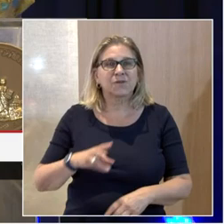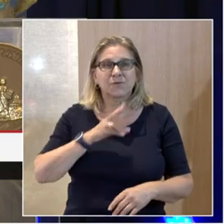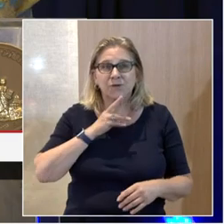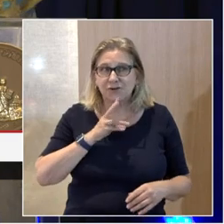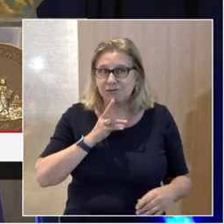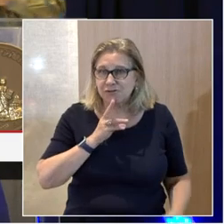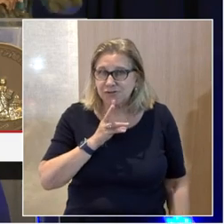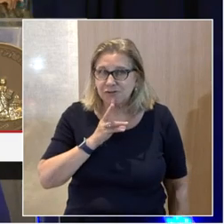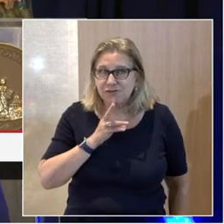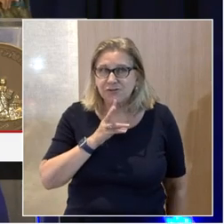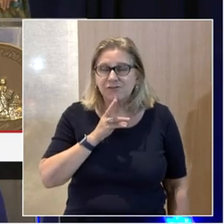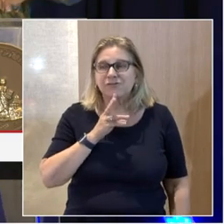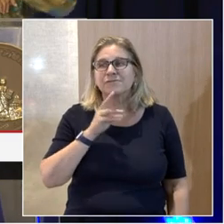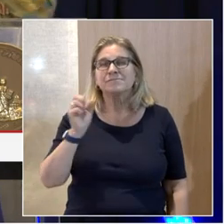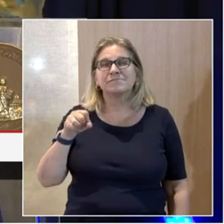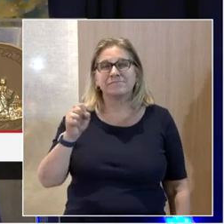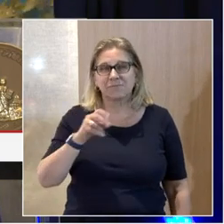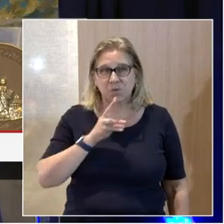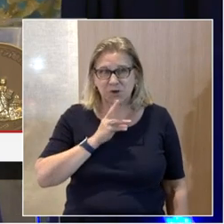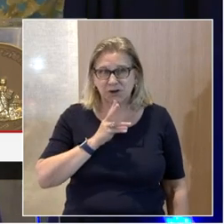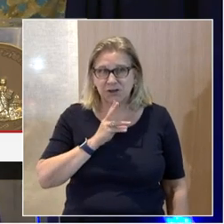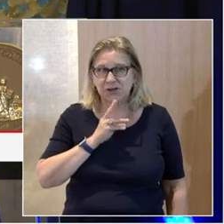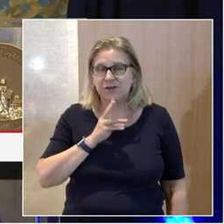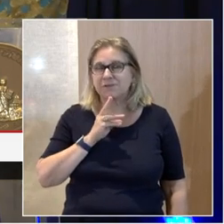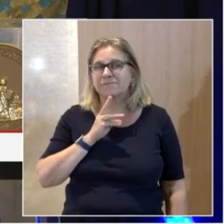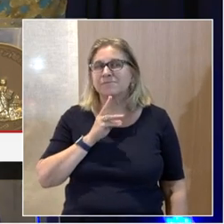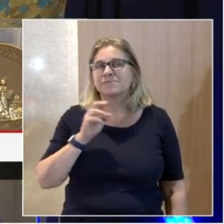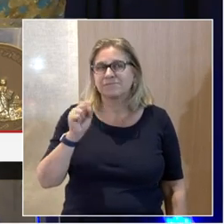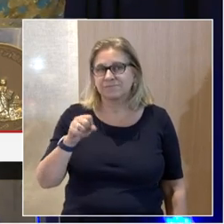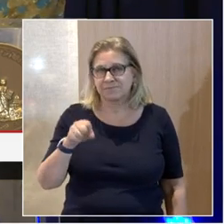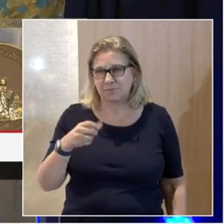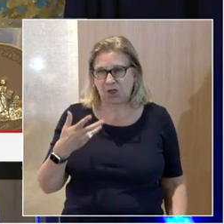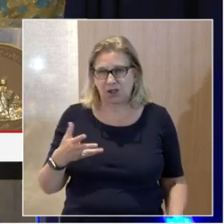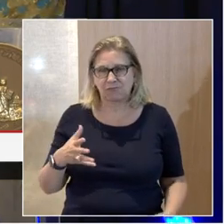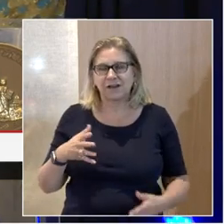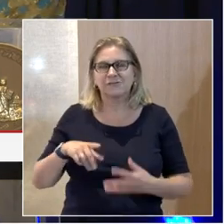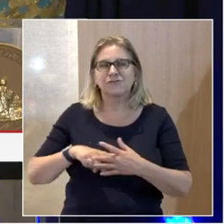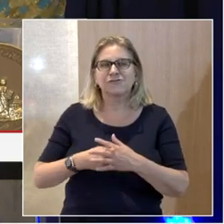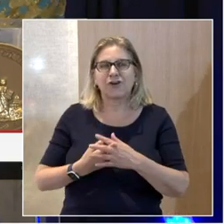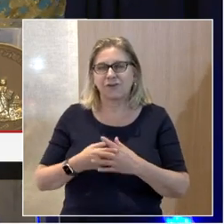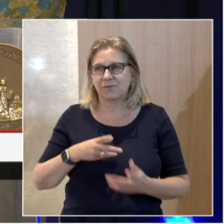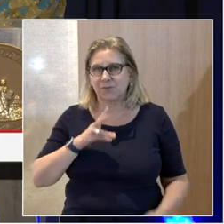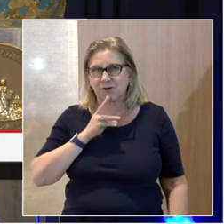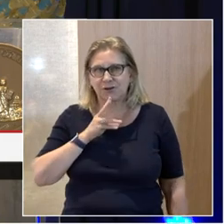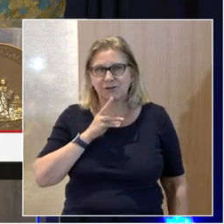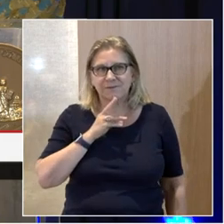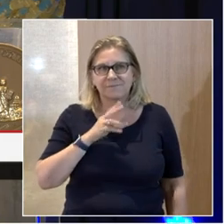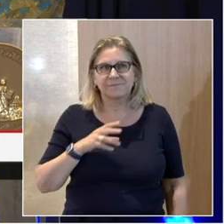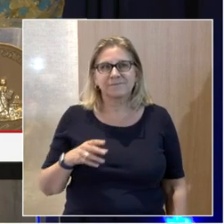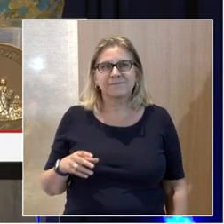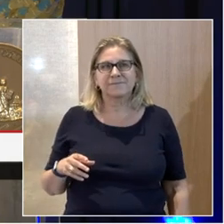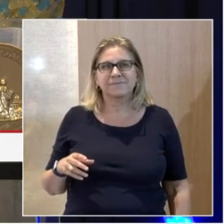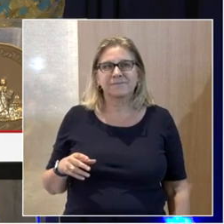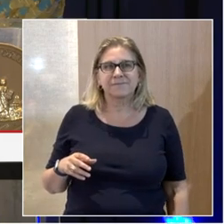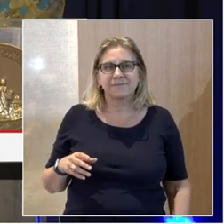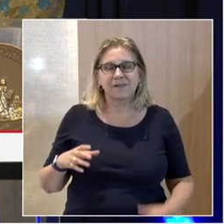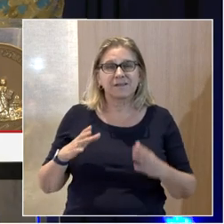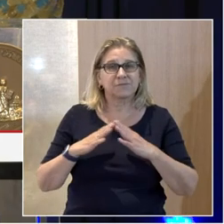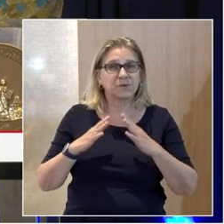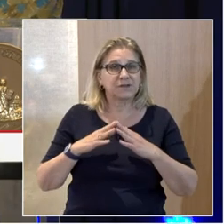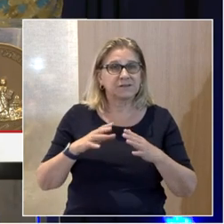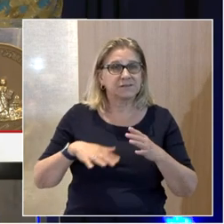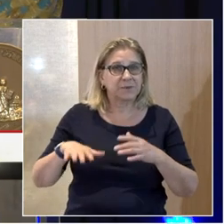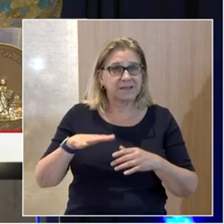That's underway. Mayor Williams started that. Okay, huge community space in downtown. Return